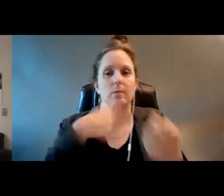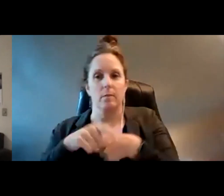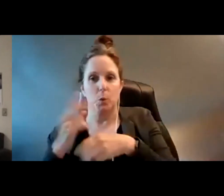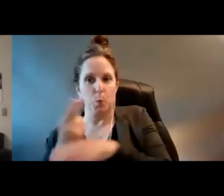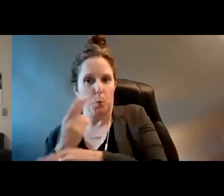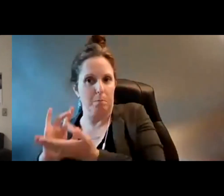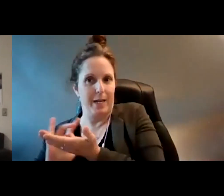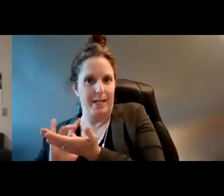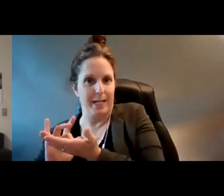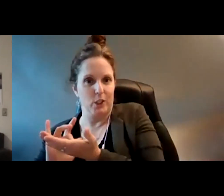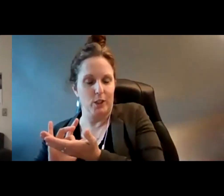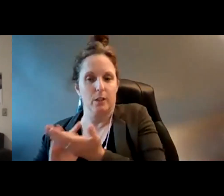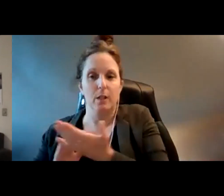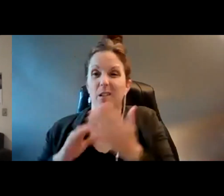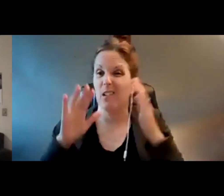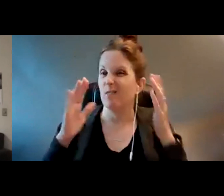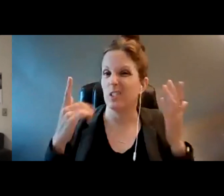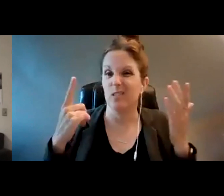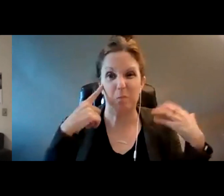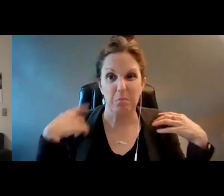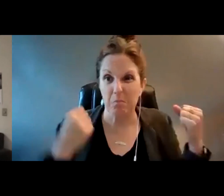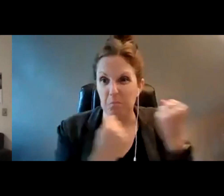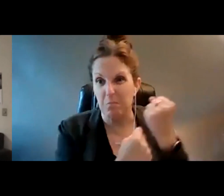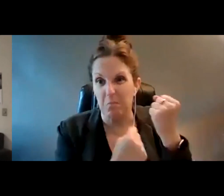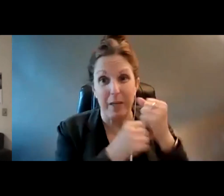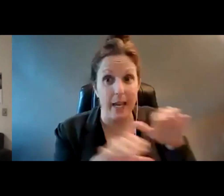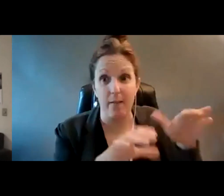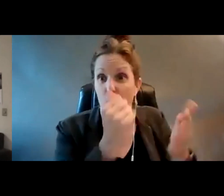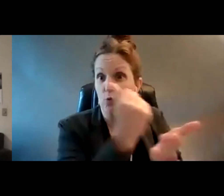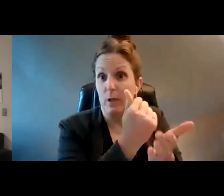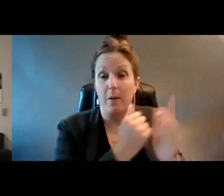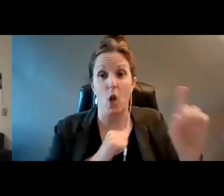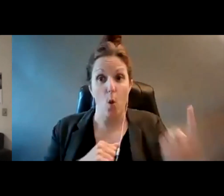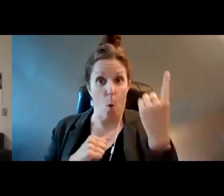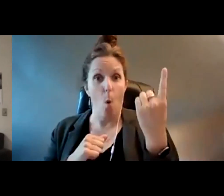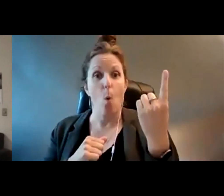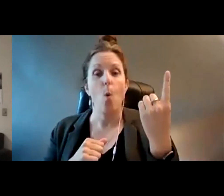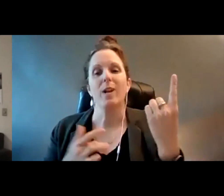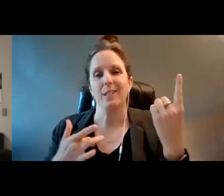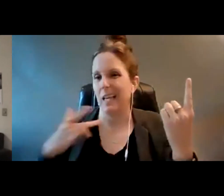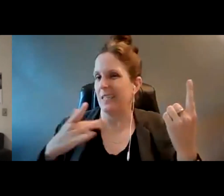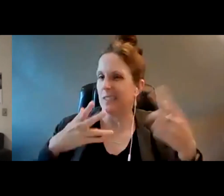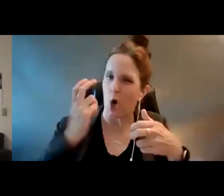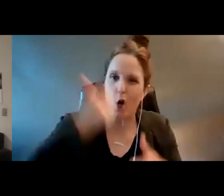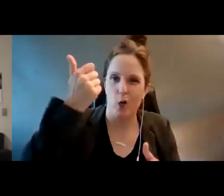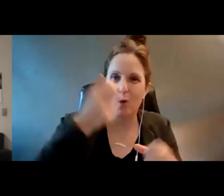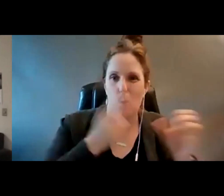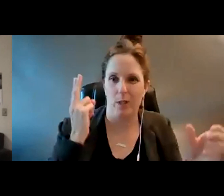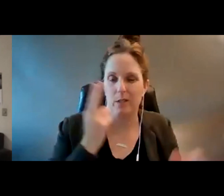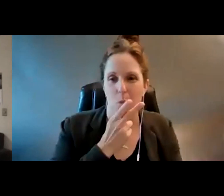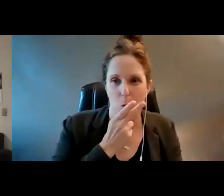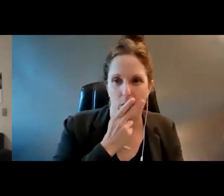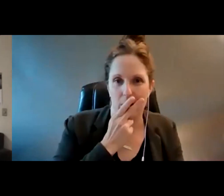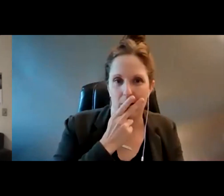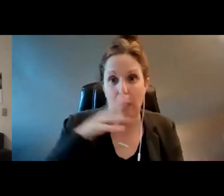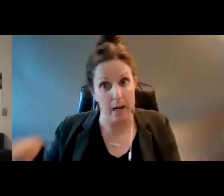why it's really important for people with schizophrenia to quit smoking, to use one of these medications. You know, we just